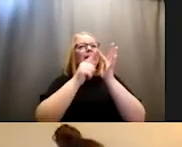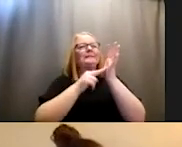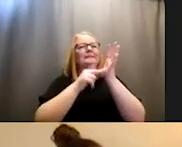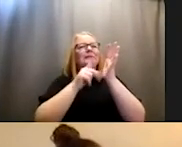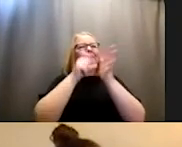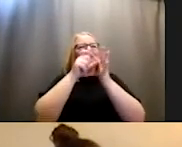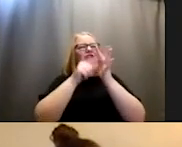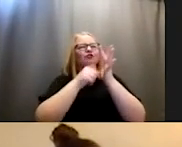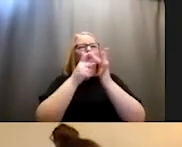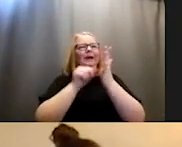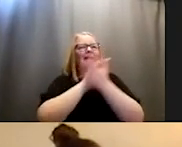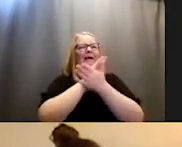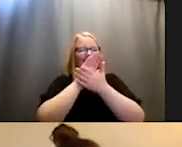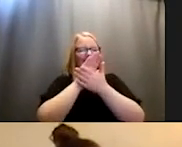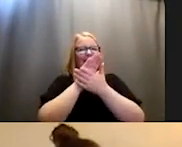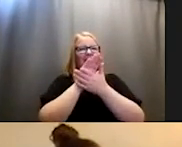a number of